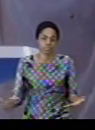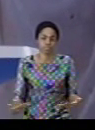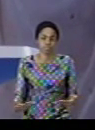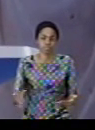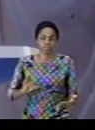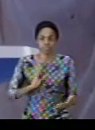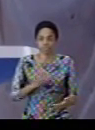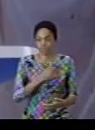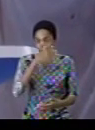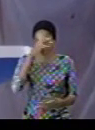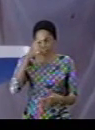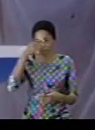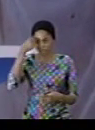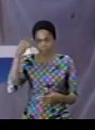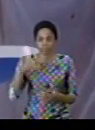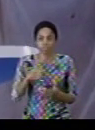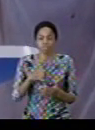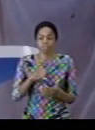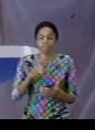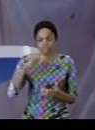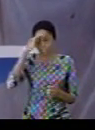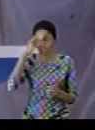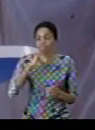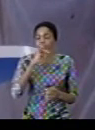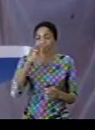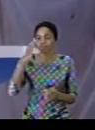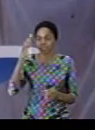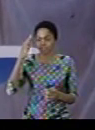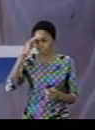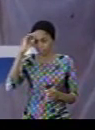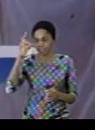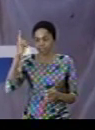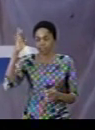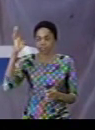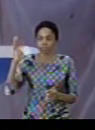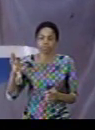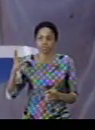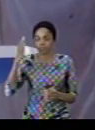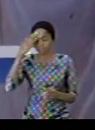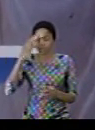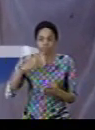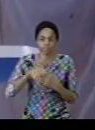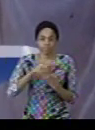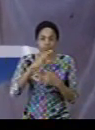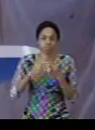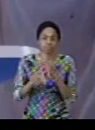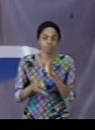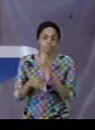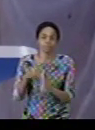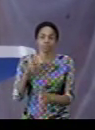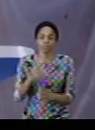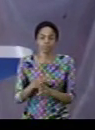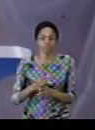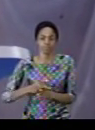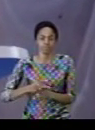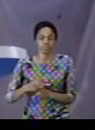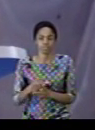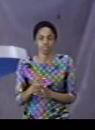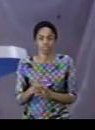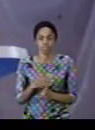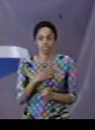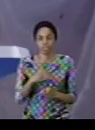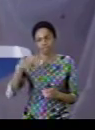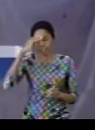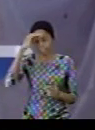because he's a man of God, well known all over the world. And apart from that, he has been